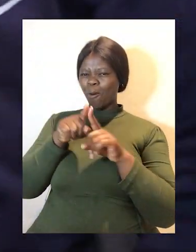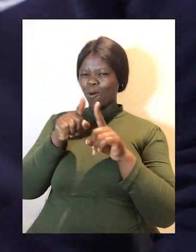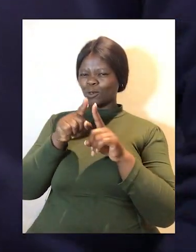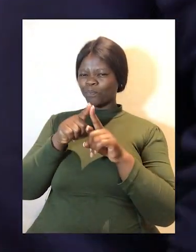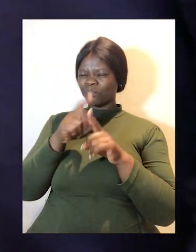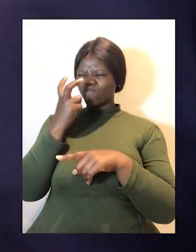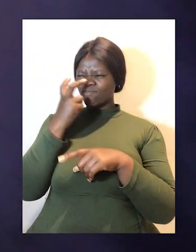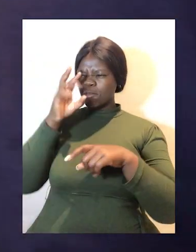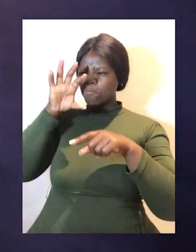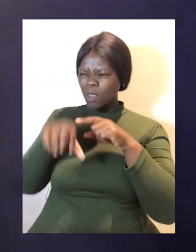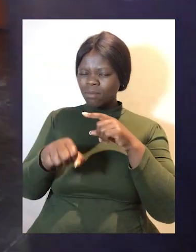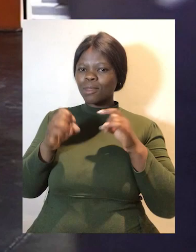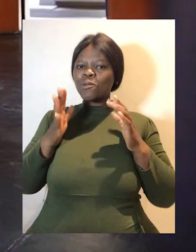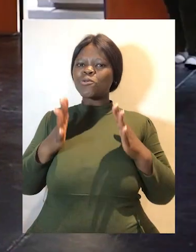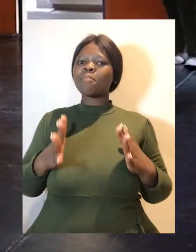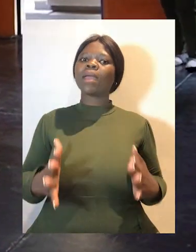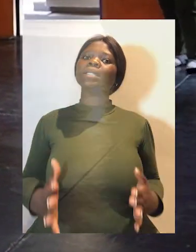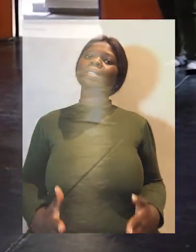humanity.